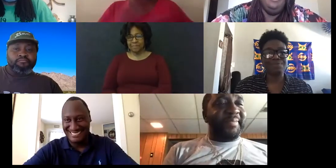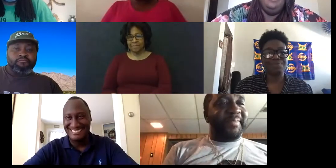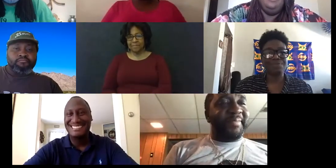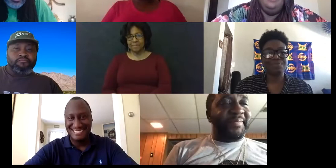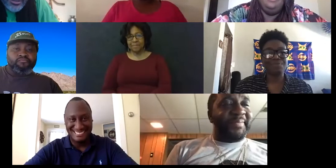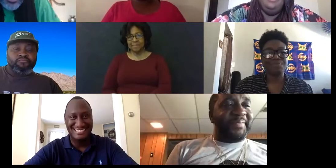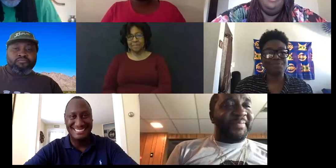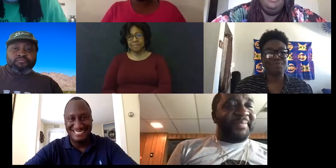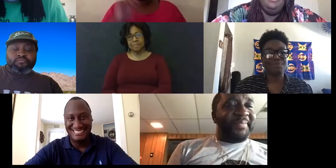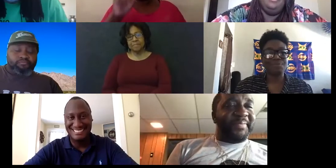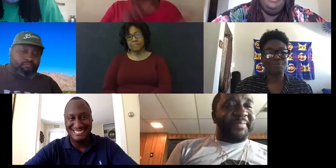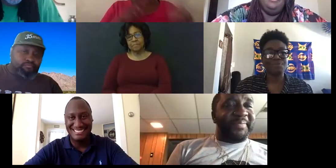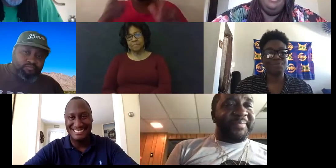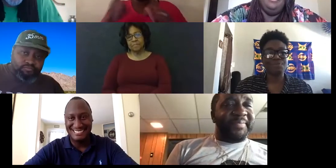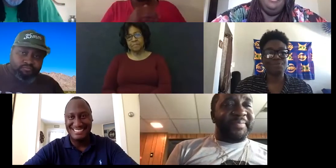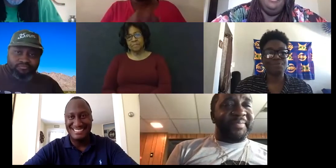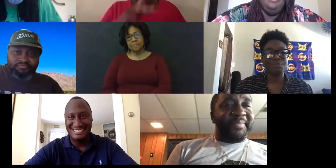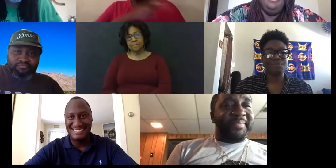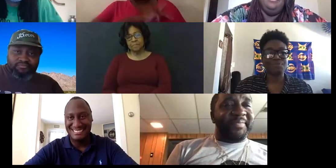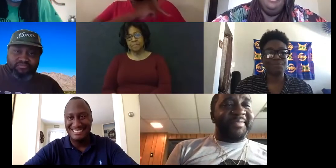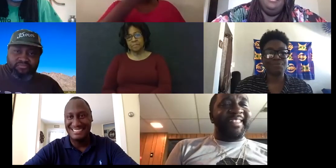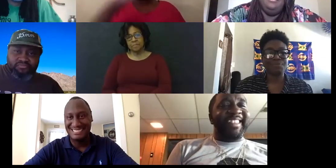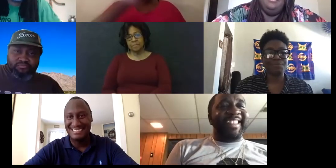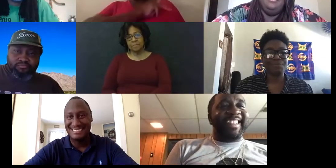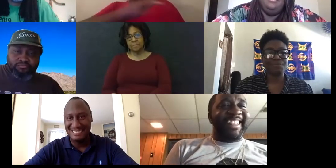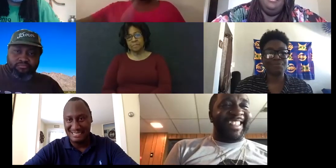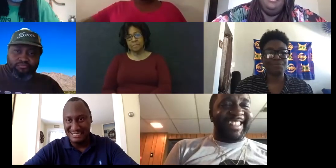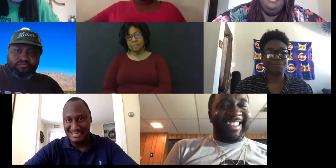Jaleel King, the King.